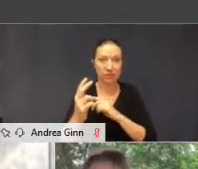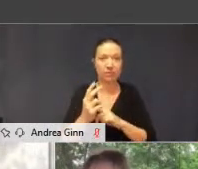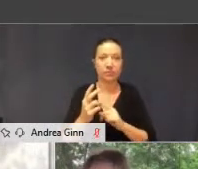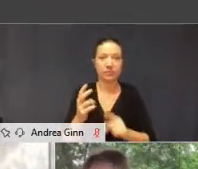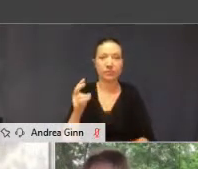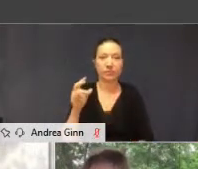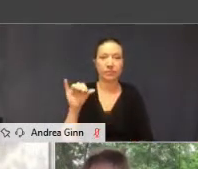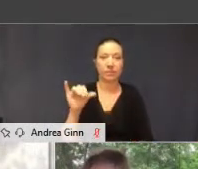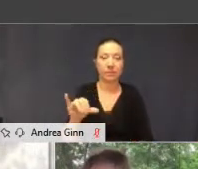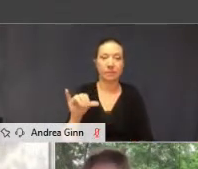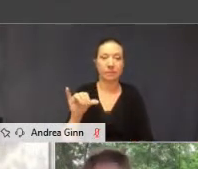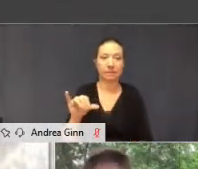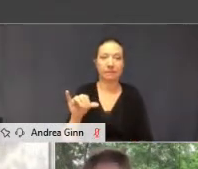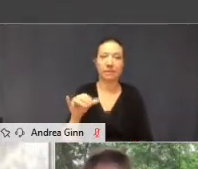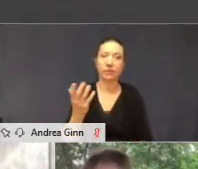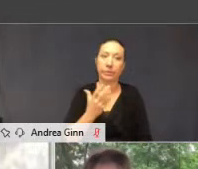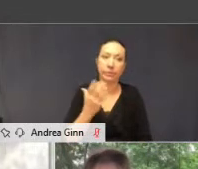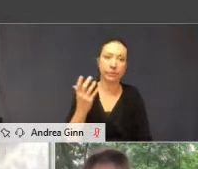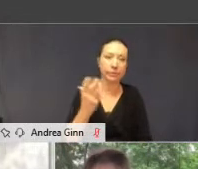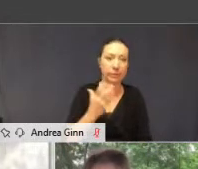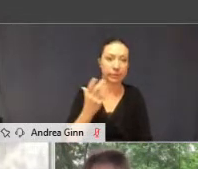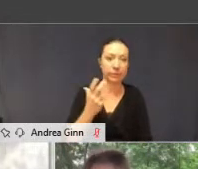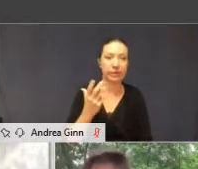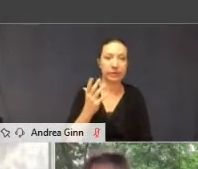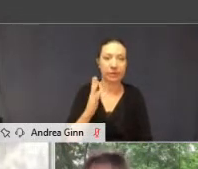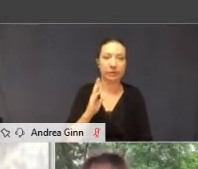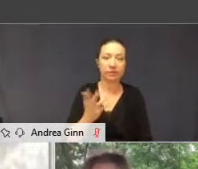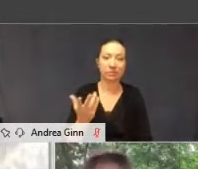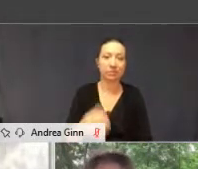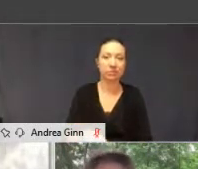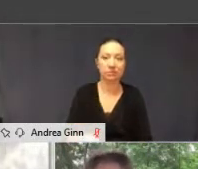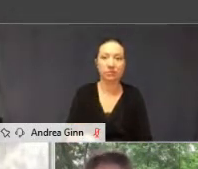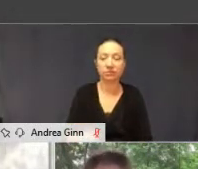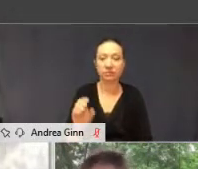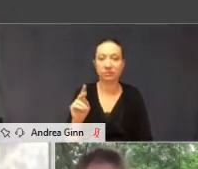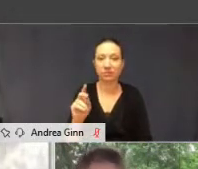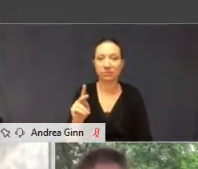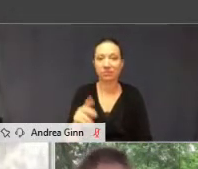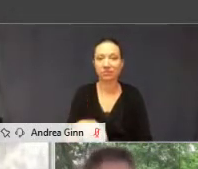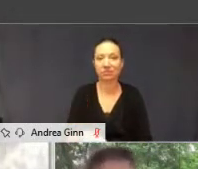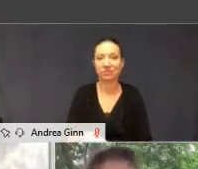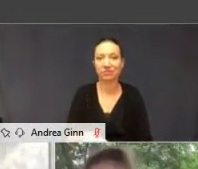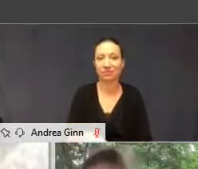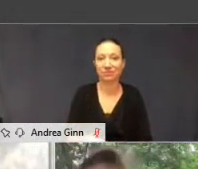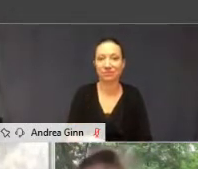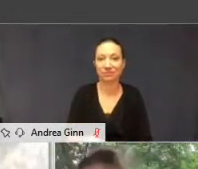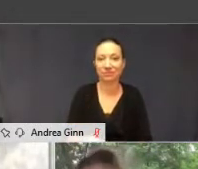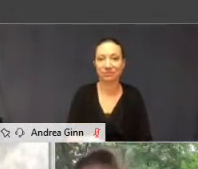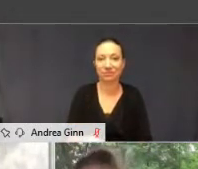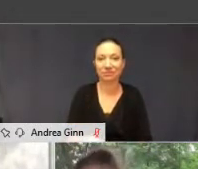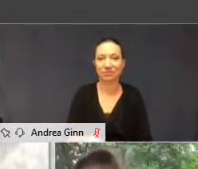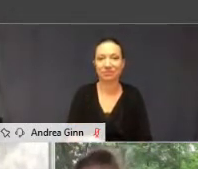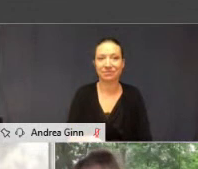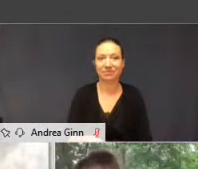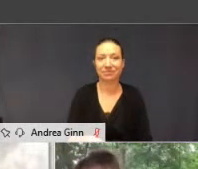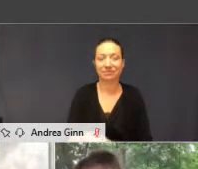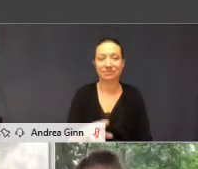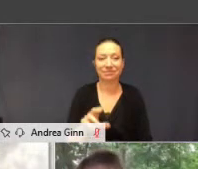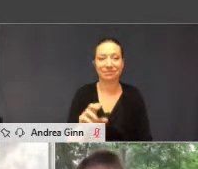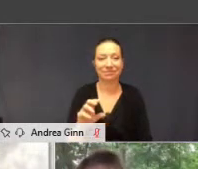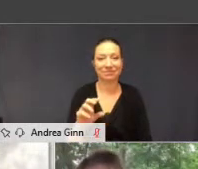$50 million makes a big difference. So, okay, thank you for hopefully I that. didn't confuse you. Sure. But